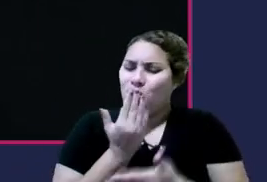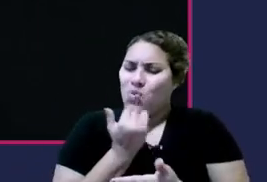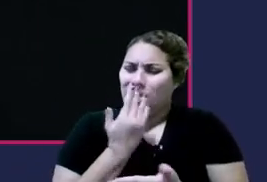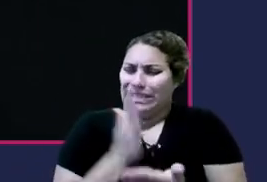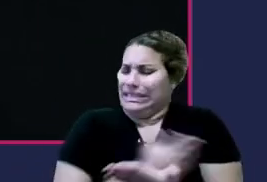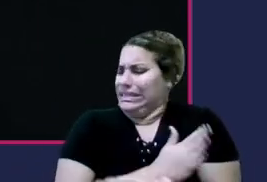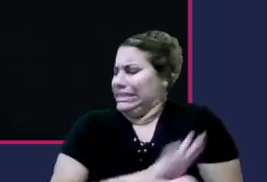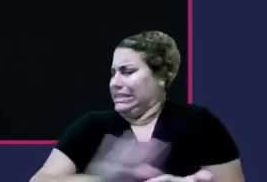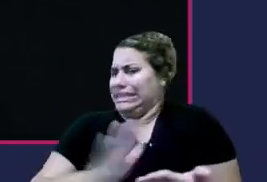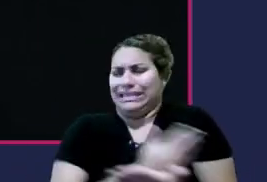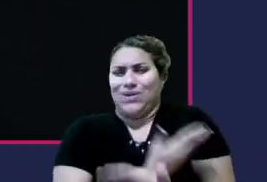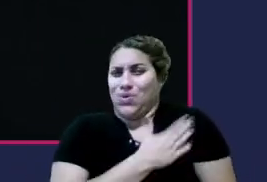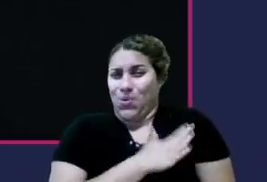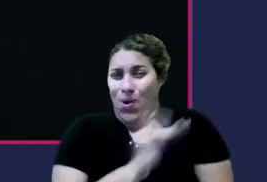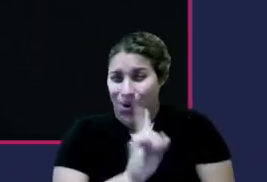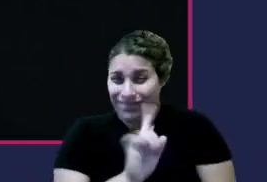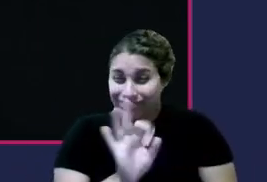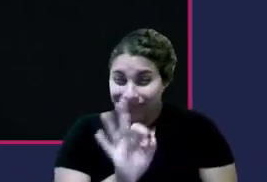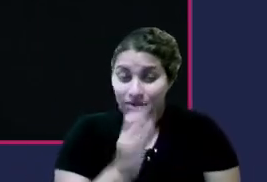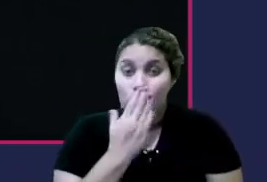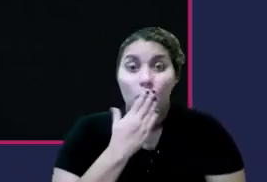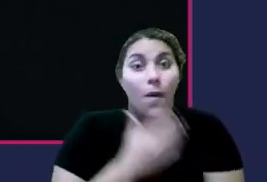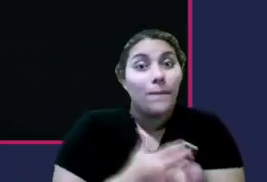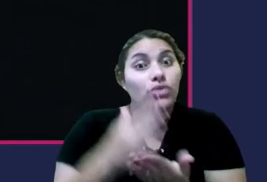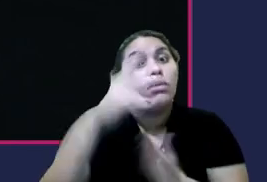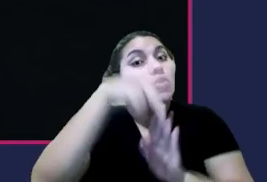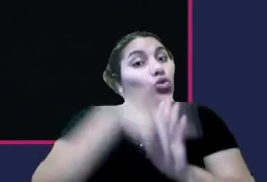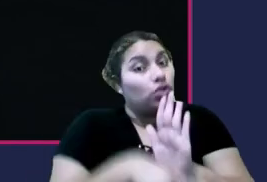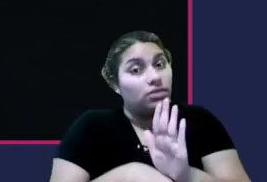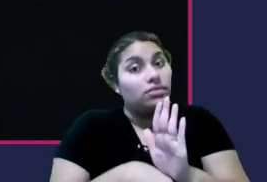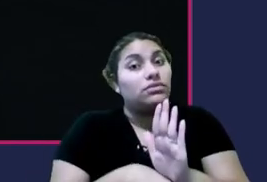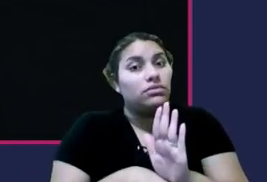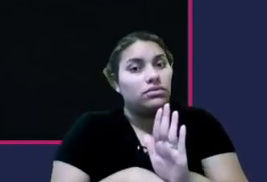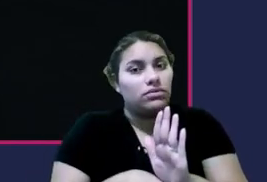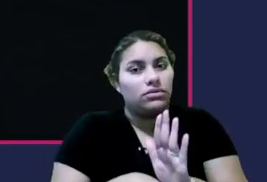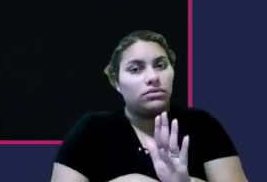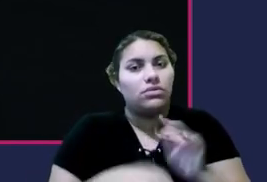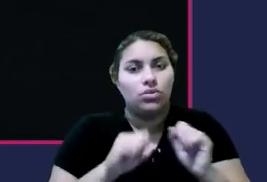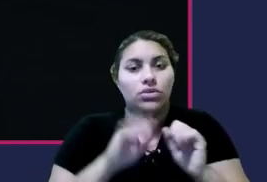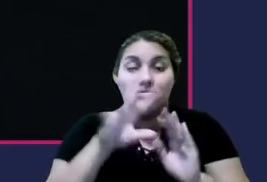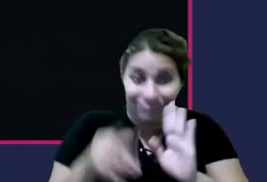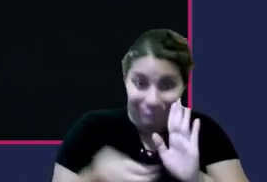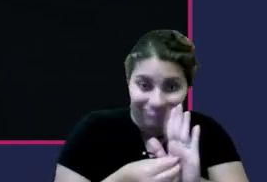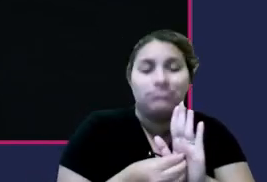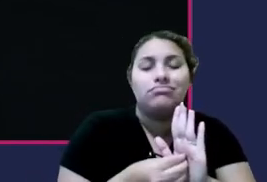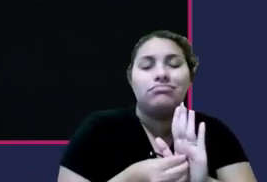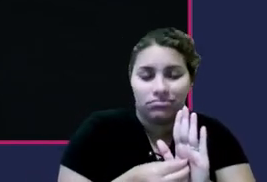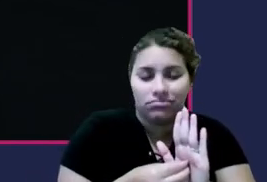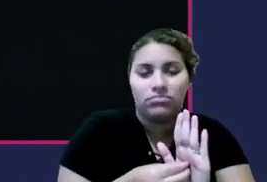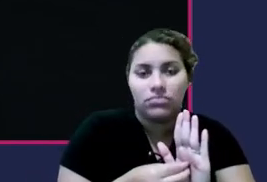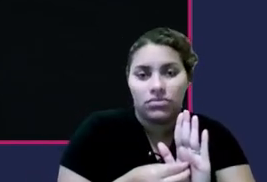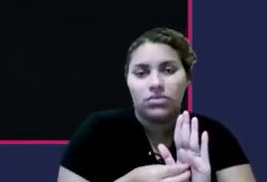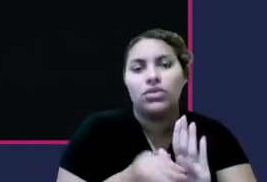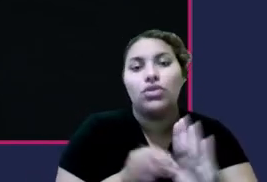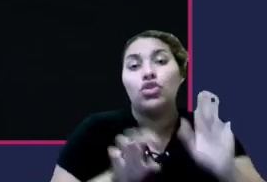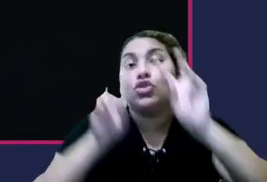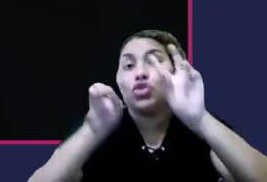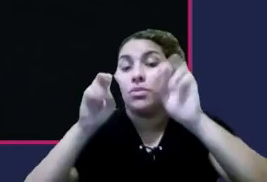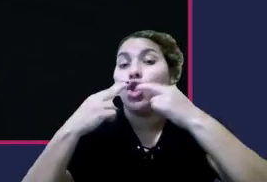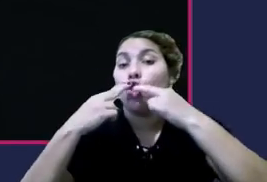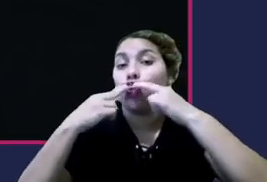select their food. We started the project so that we could implement